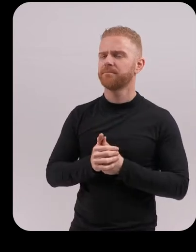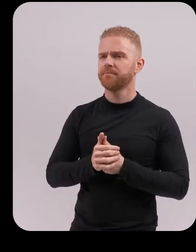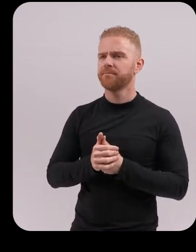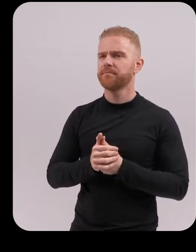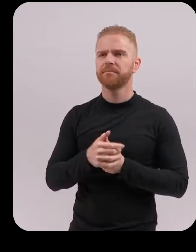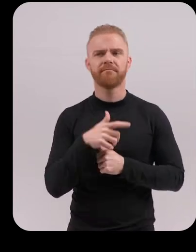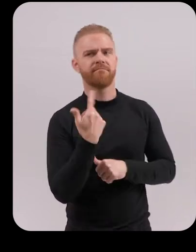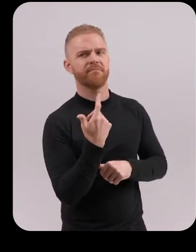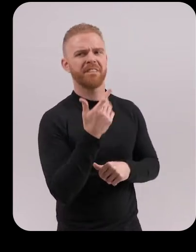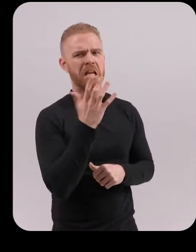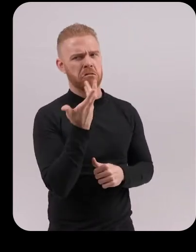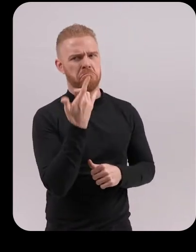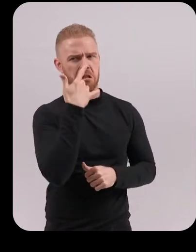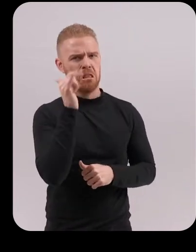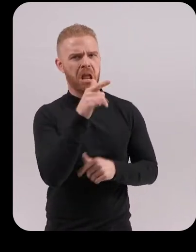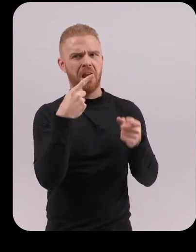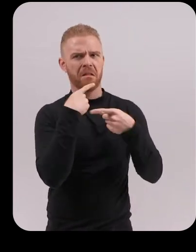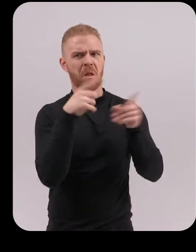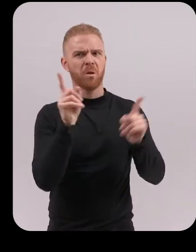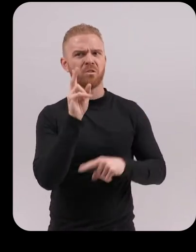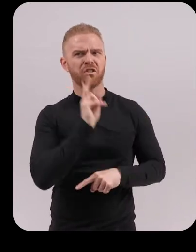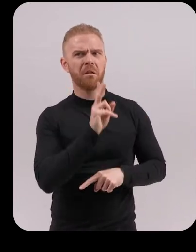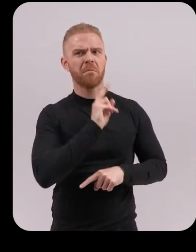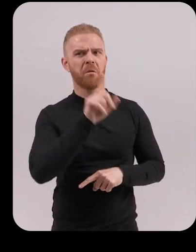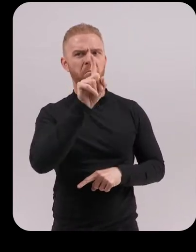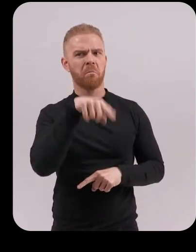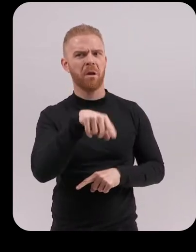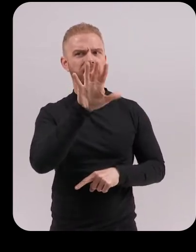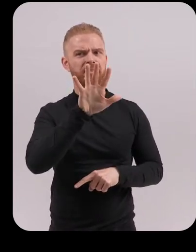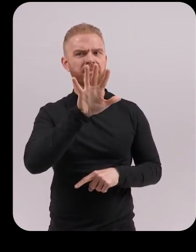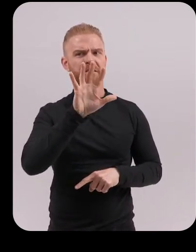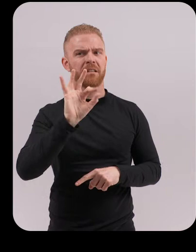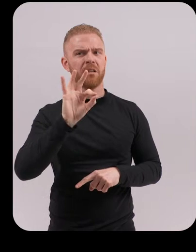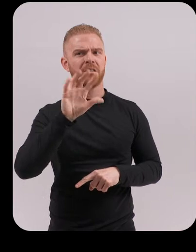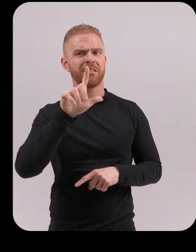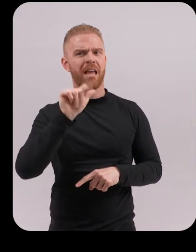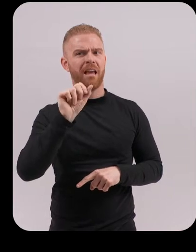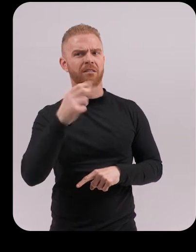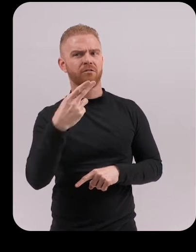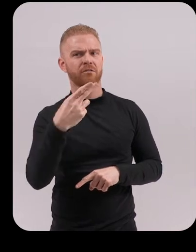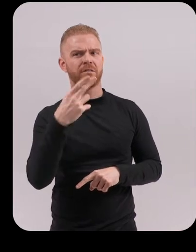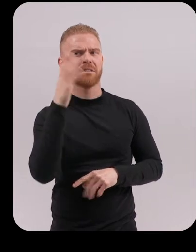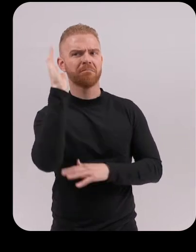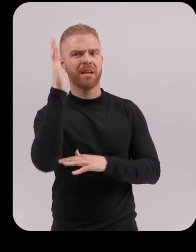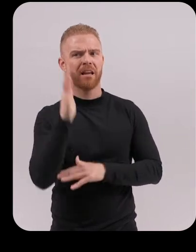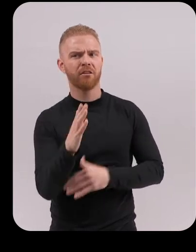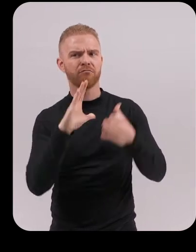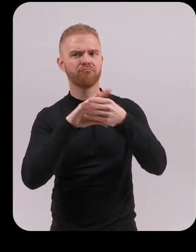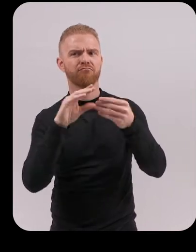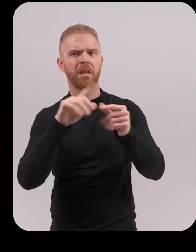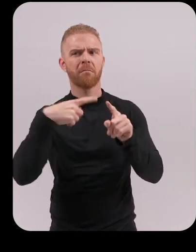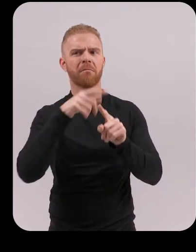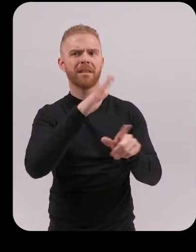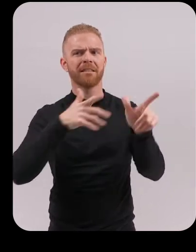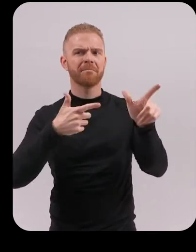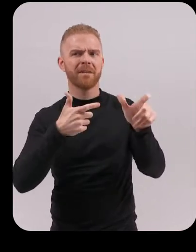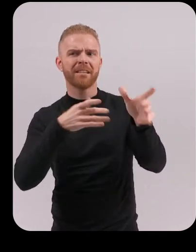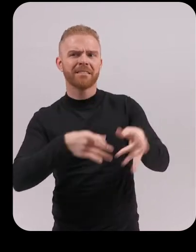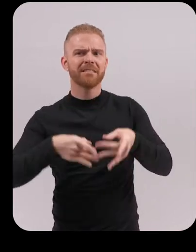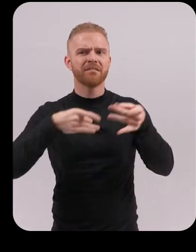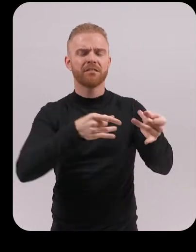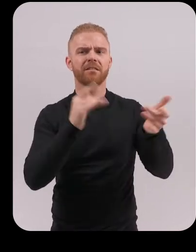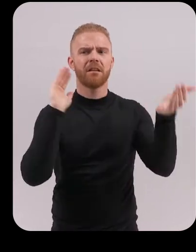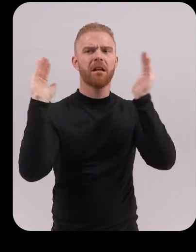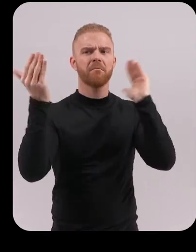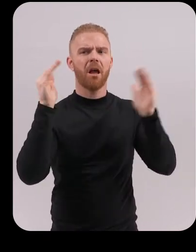It looks like they're announcing Gemini 1.5 Flash. The speaker is talking about its speed and efficiency in comparison to the